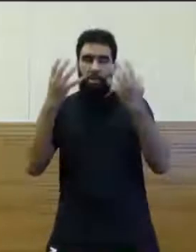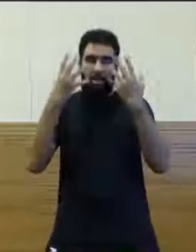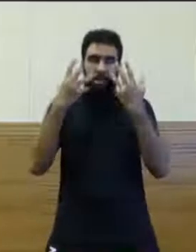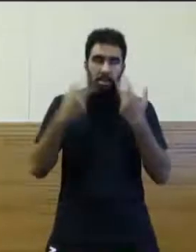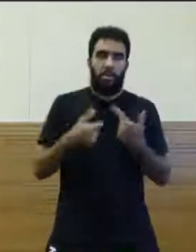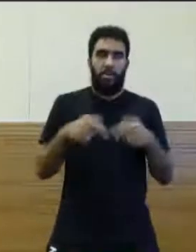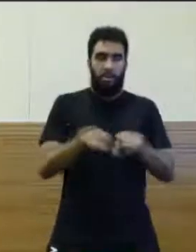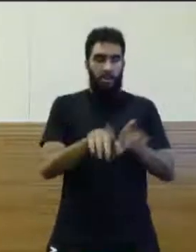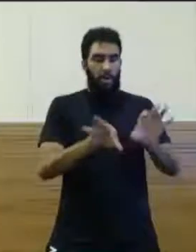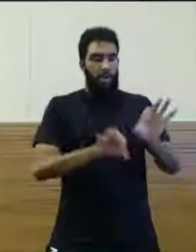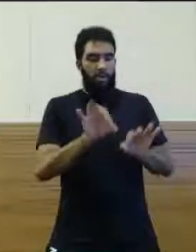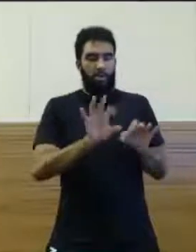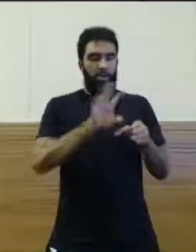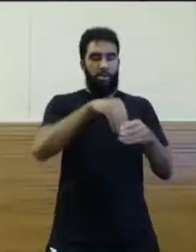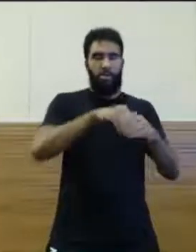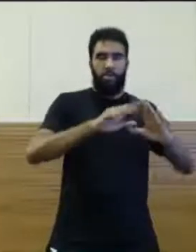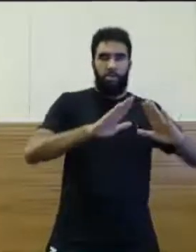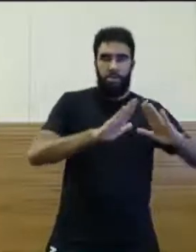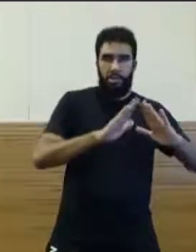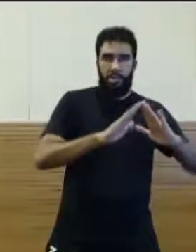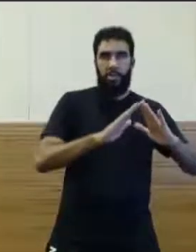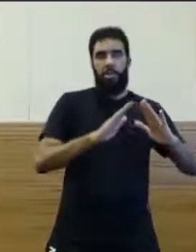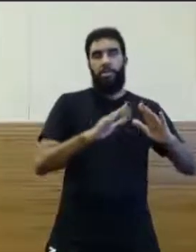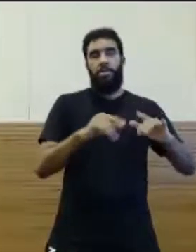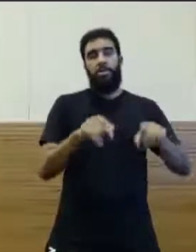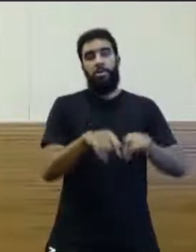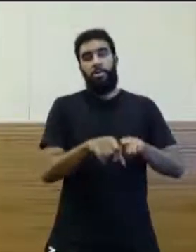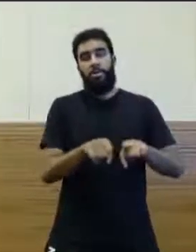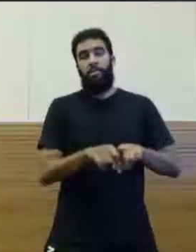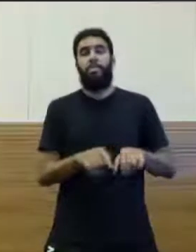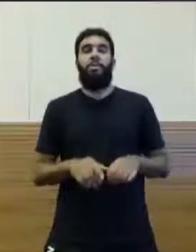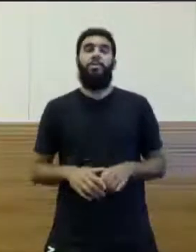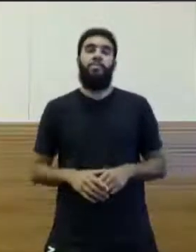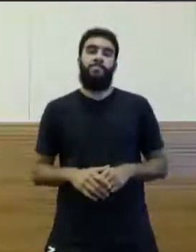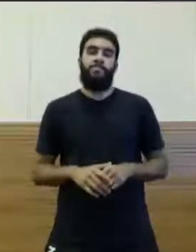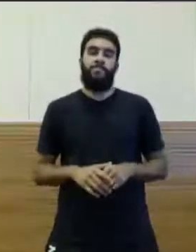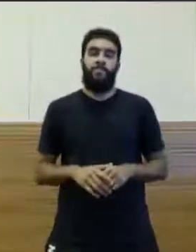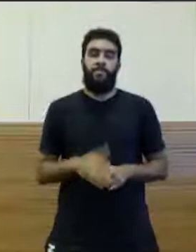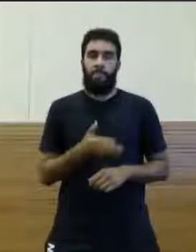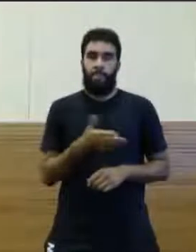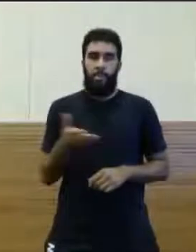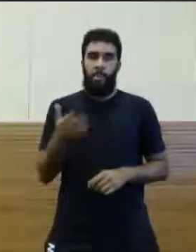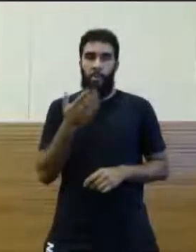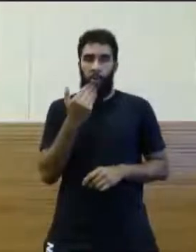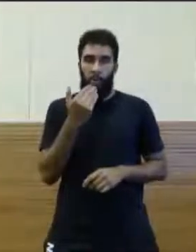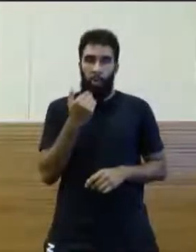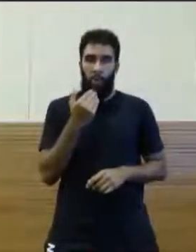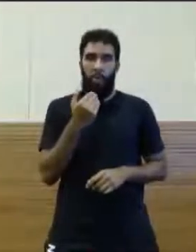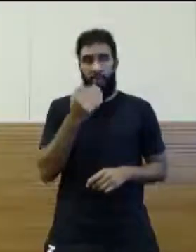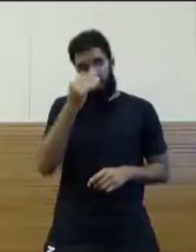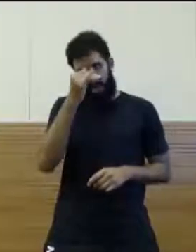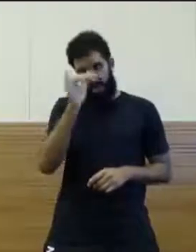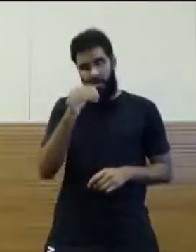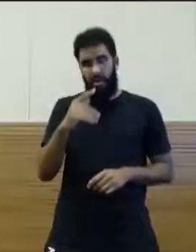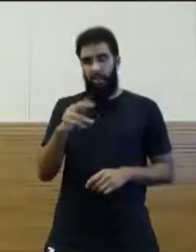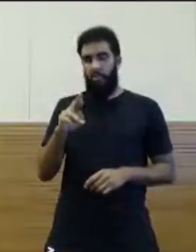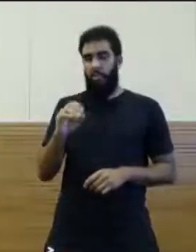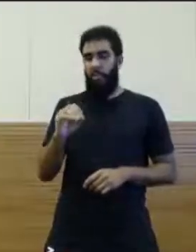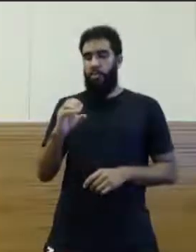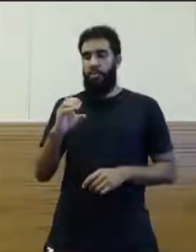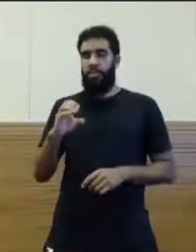food, preparations that were done at home, and not to consume these processed